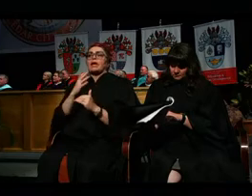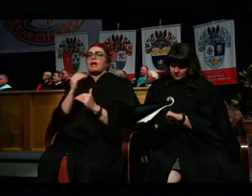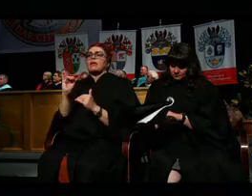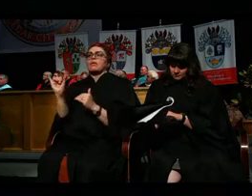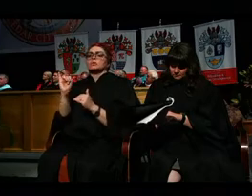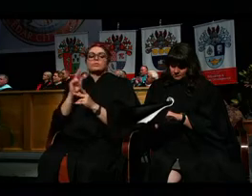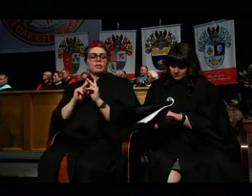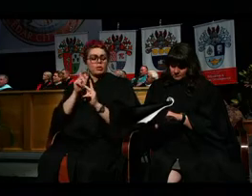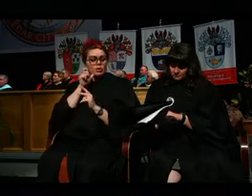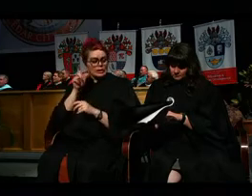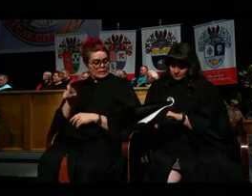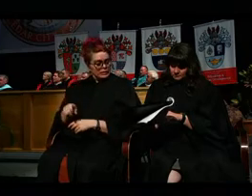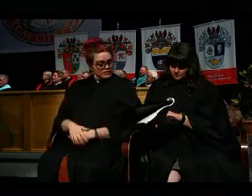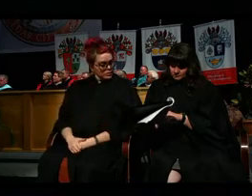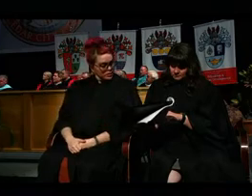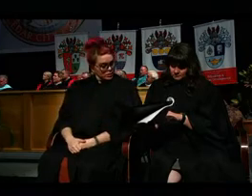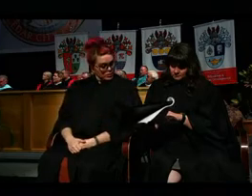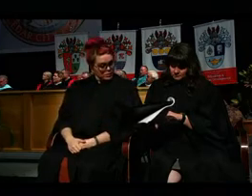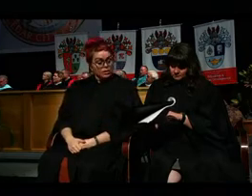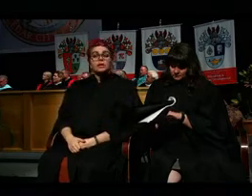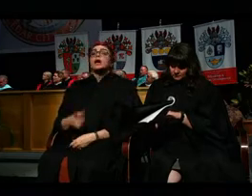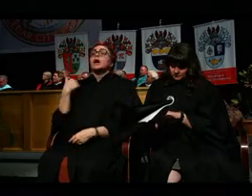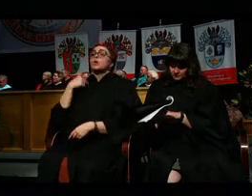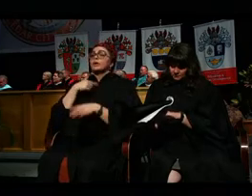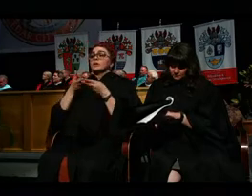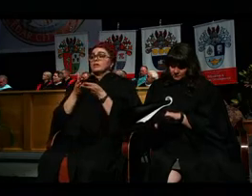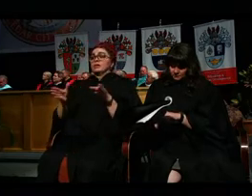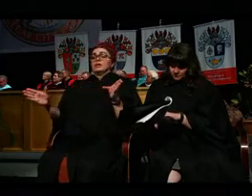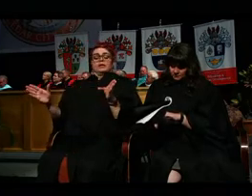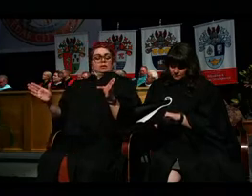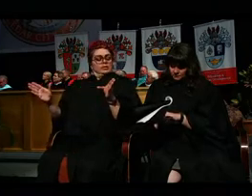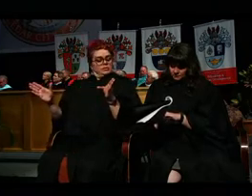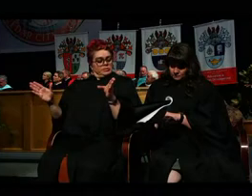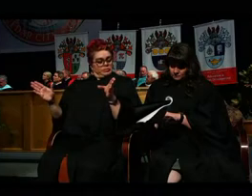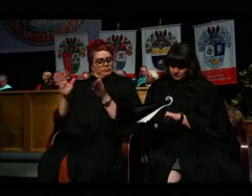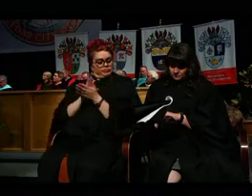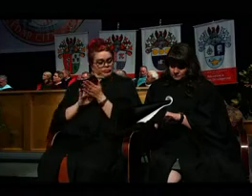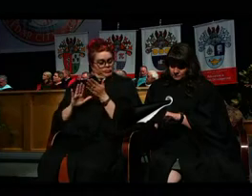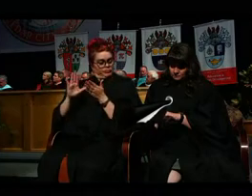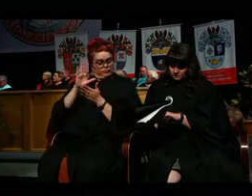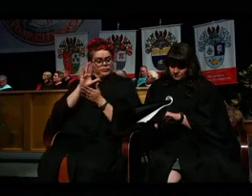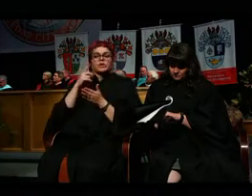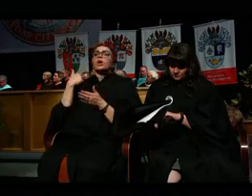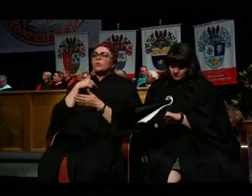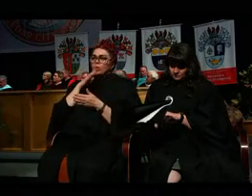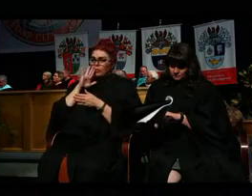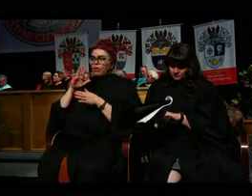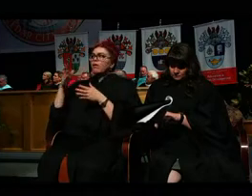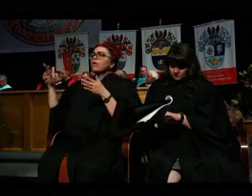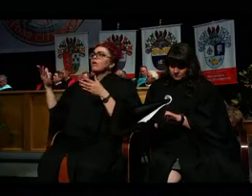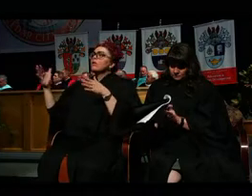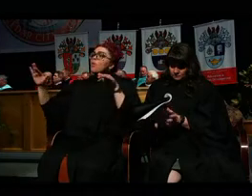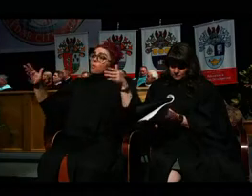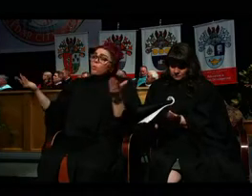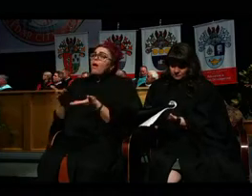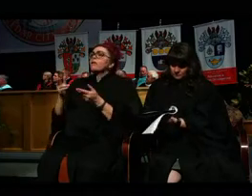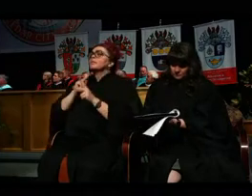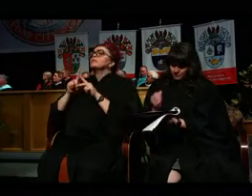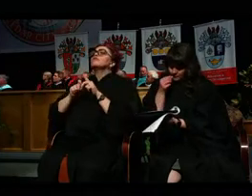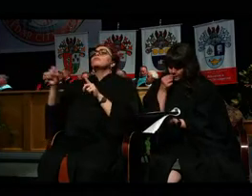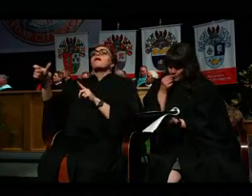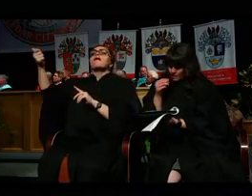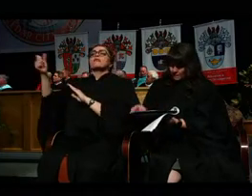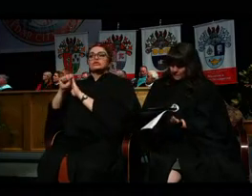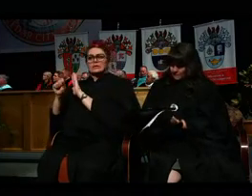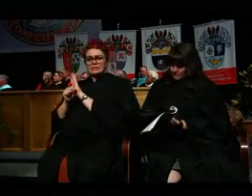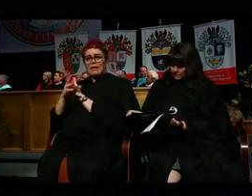Utah students, we will continue to welcome with open arms students from other states and around the world. Our